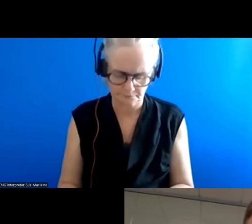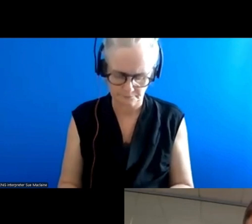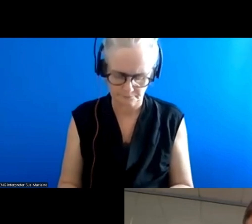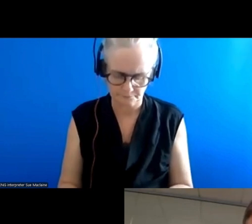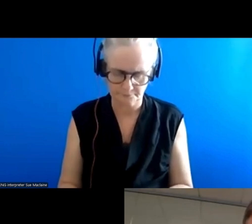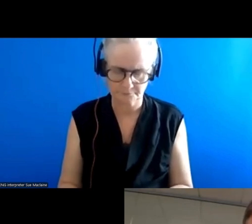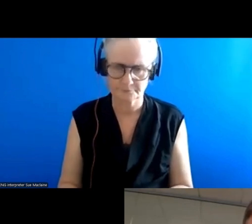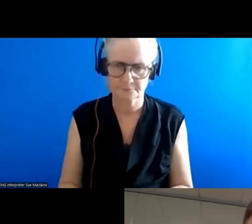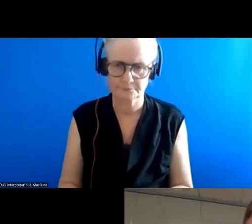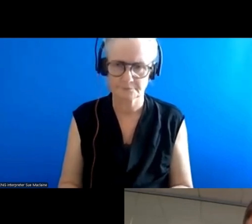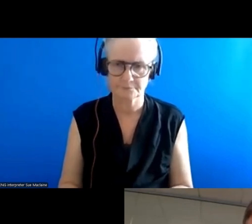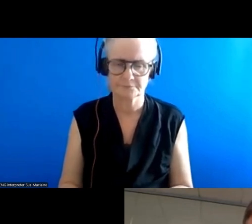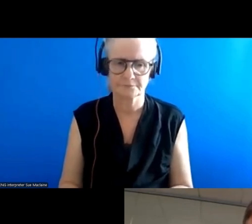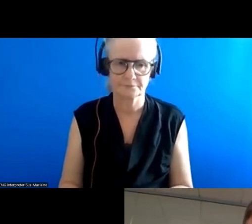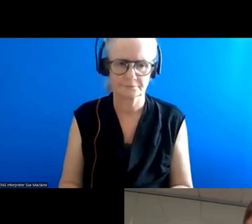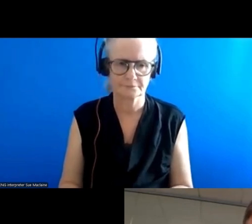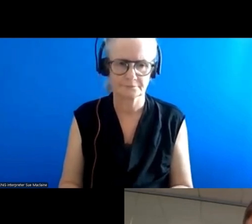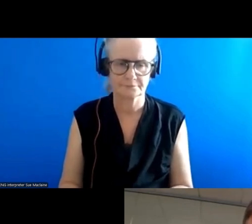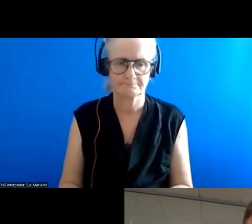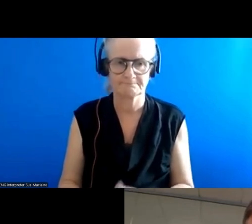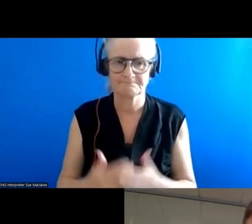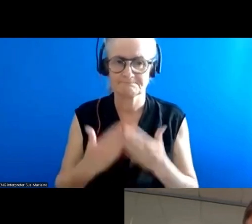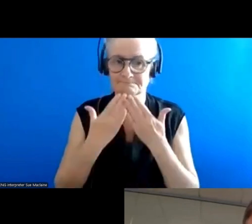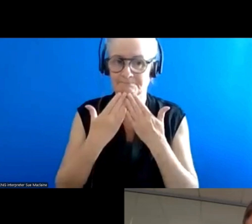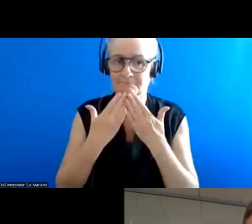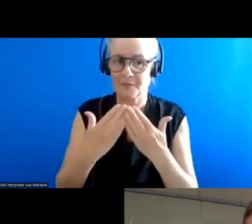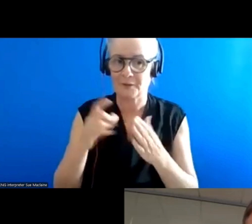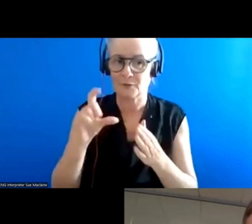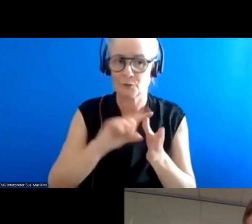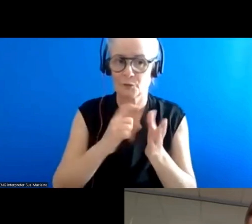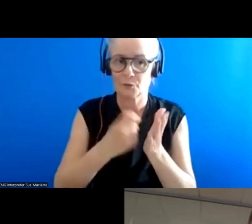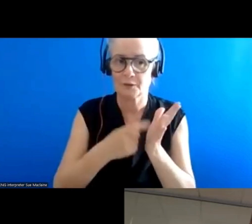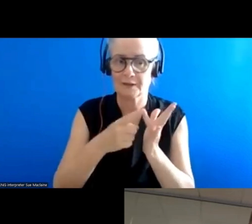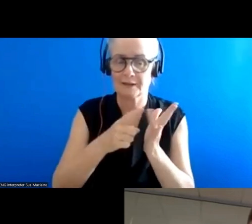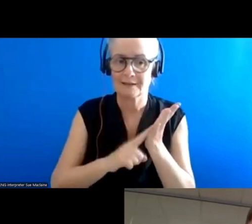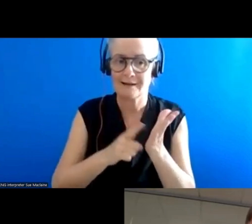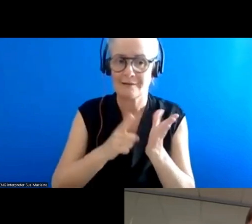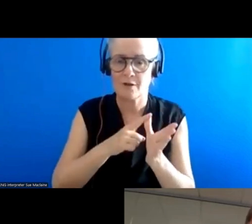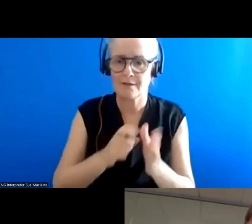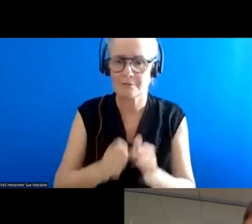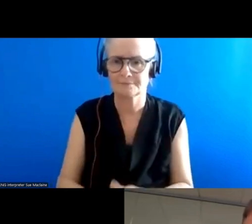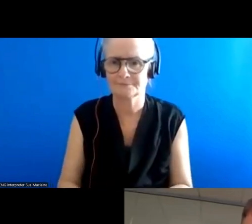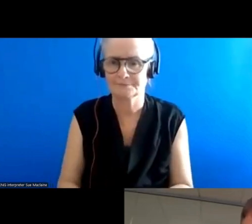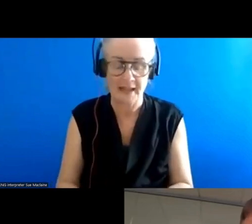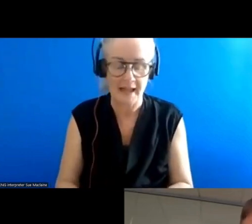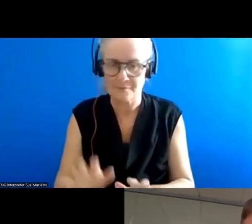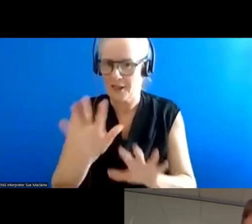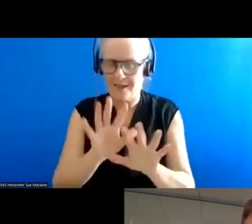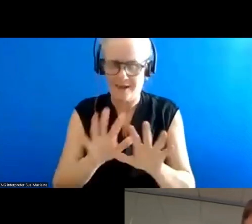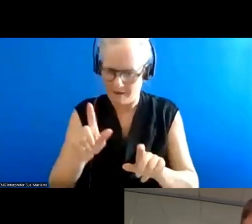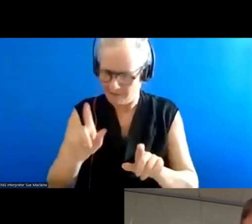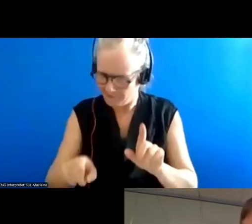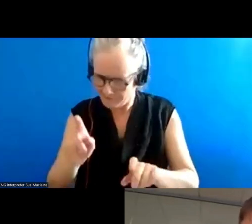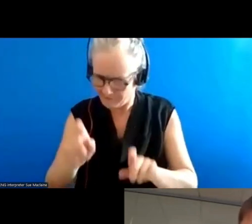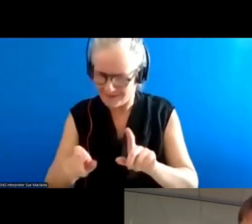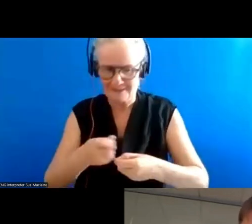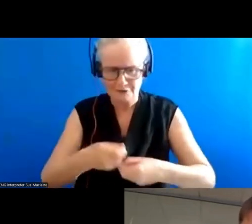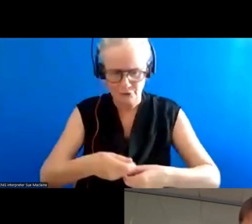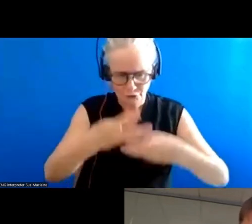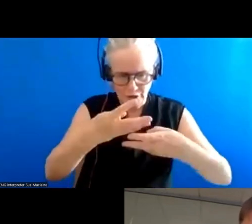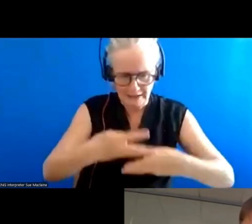Thank you. Thank you, Carola. I'm just looking as well in the chat. Sorry, I'm just trying to see if there's anything else further coming